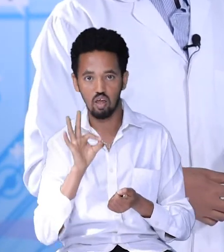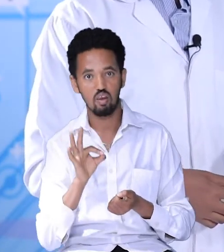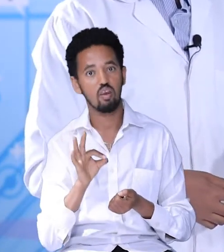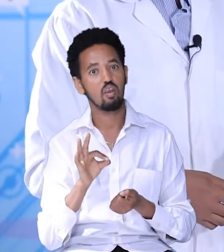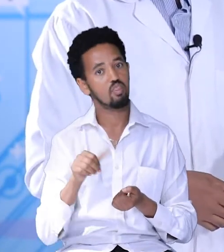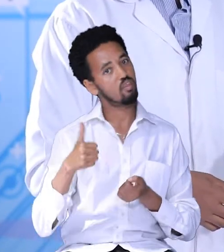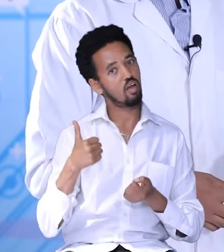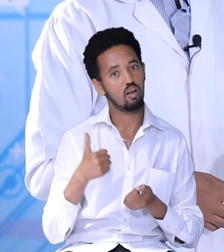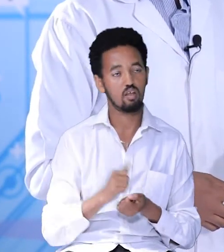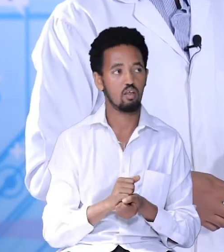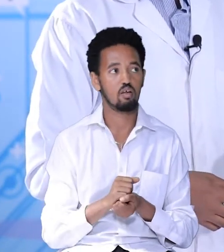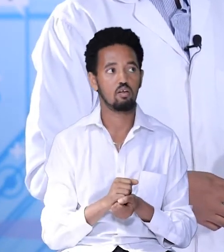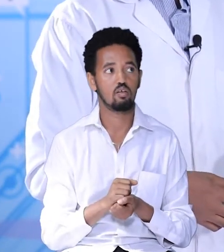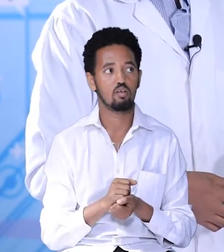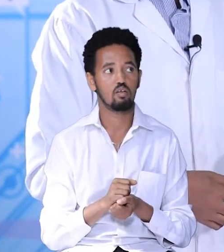on.